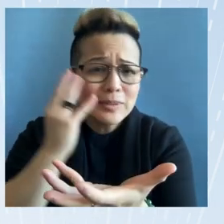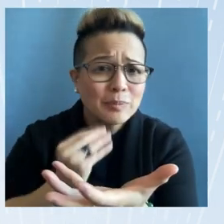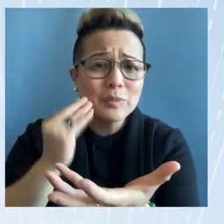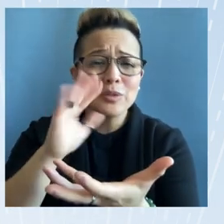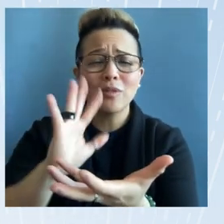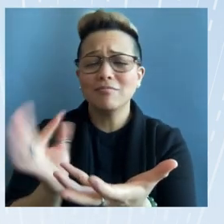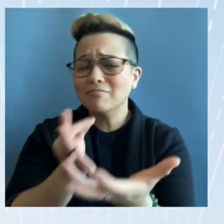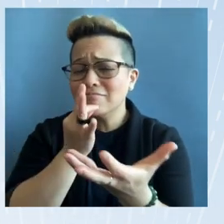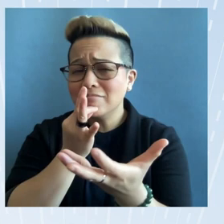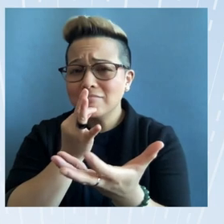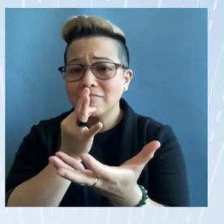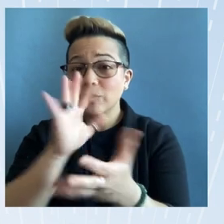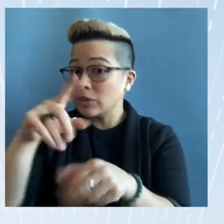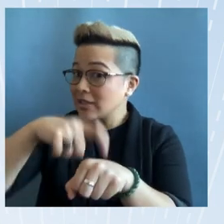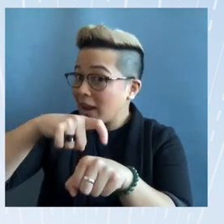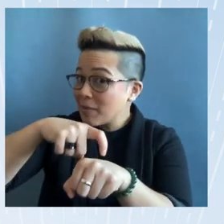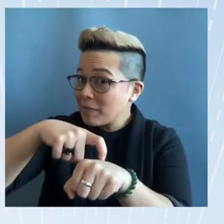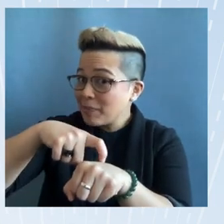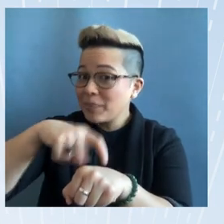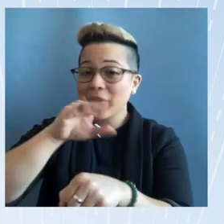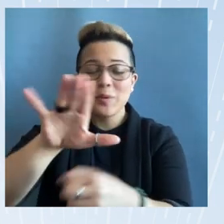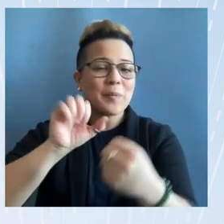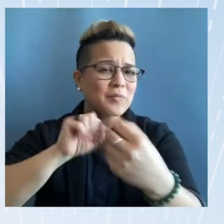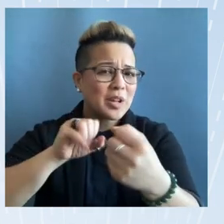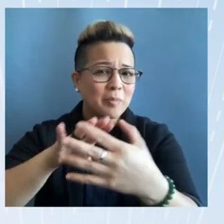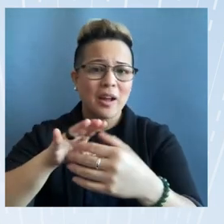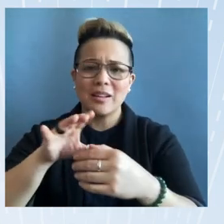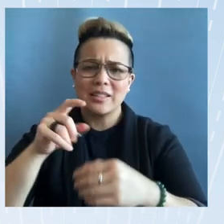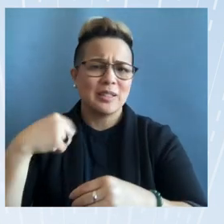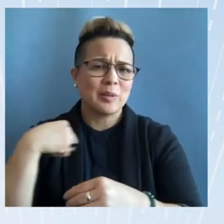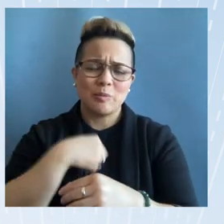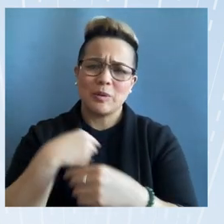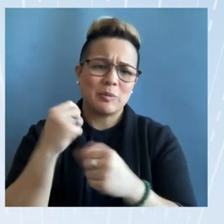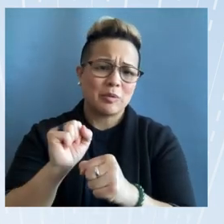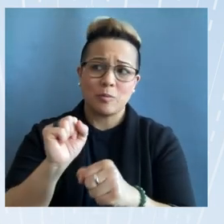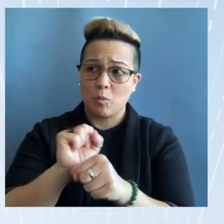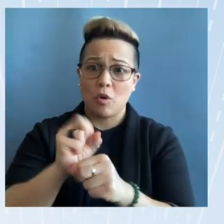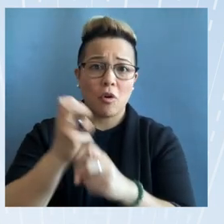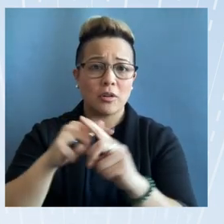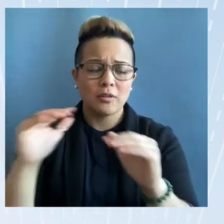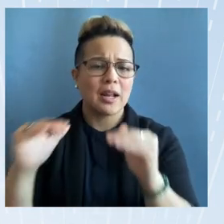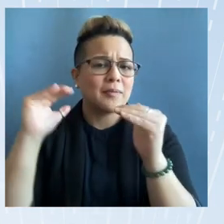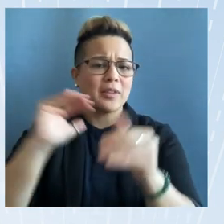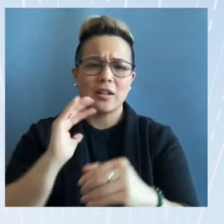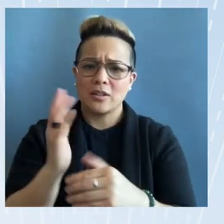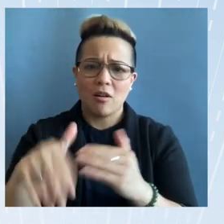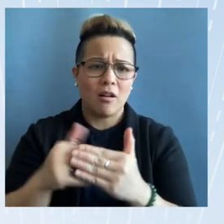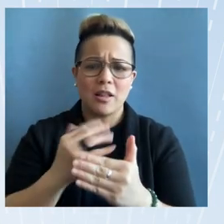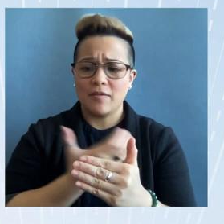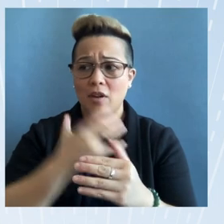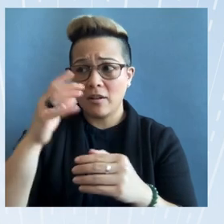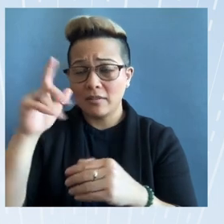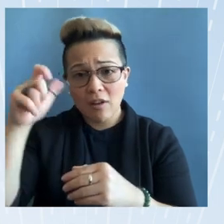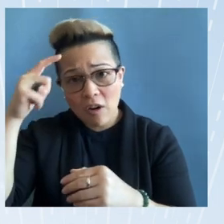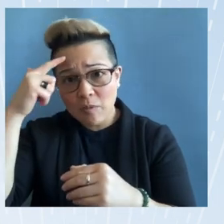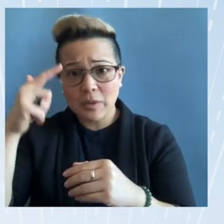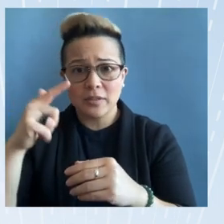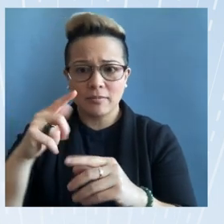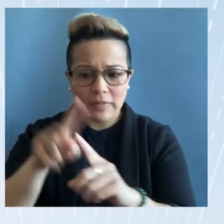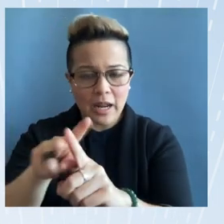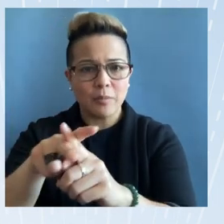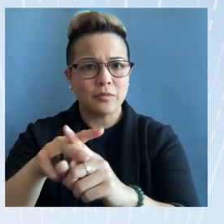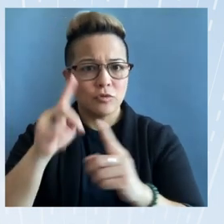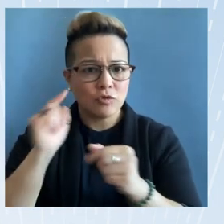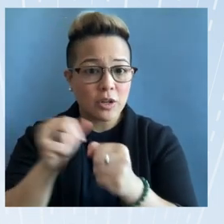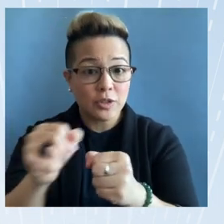expertise, time, and your feedback is needed as we work to advance the administration's whole government equity strategy. On his first day in office, President